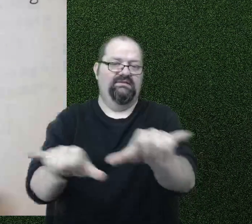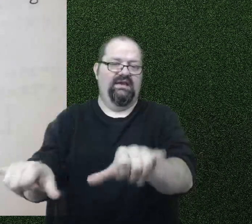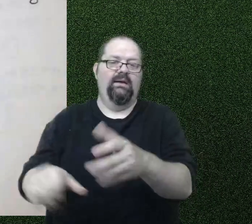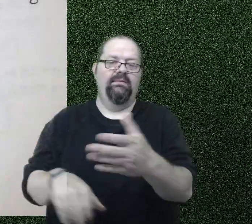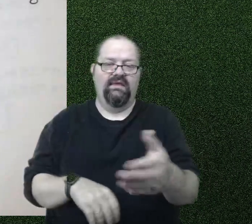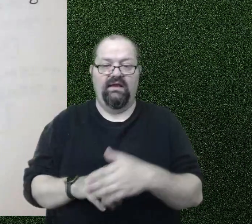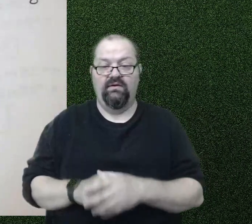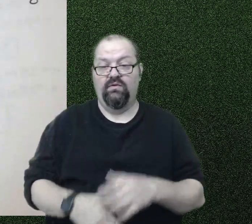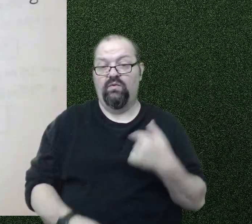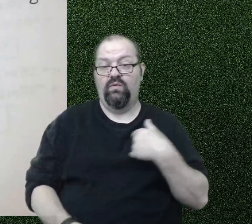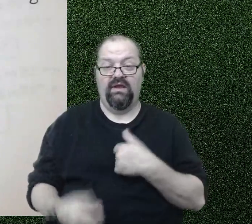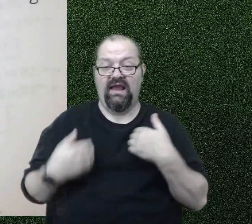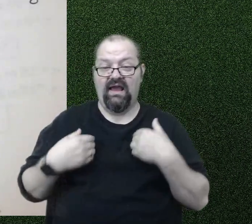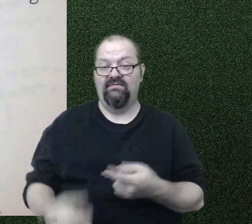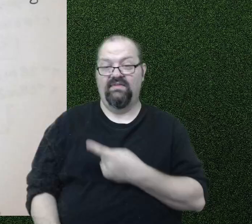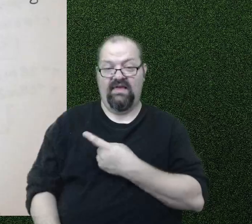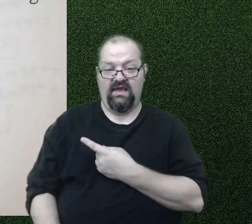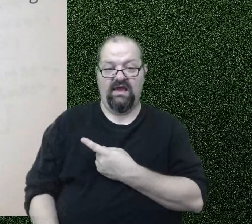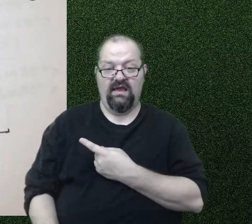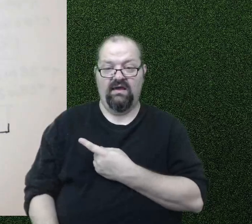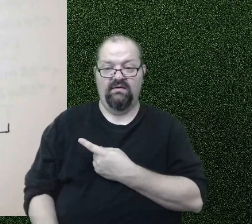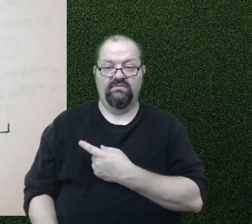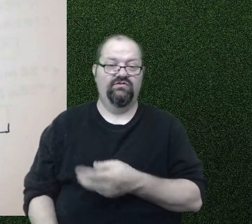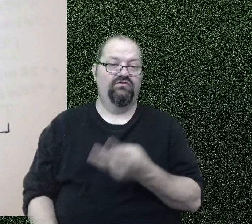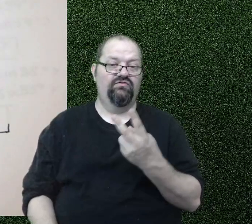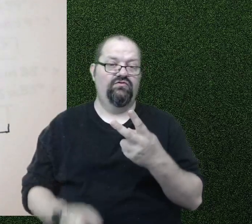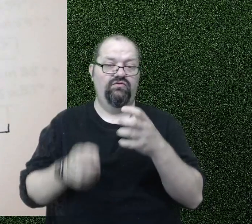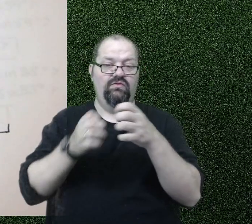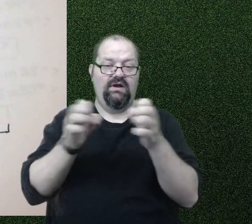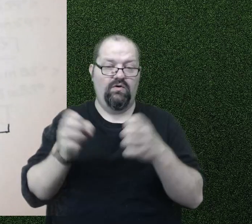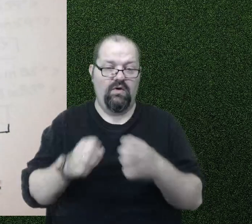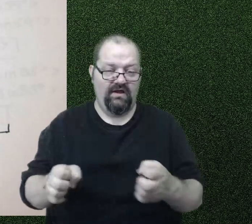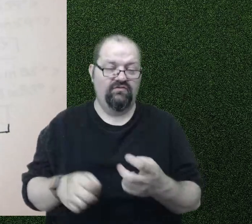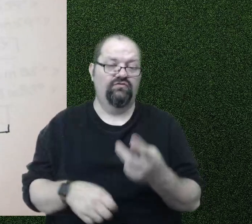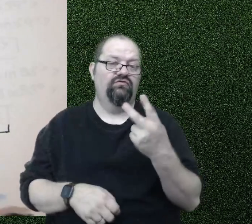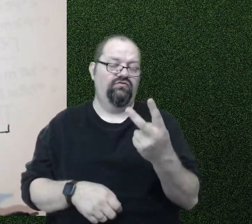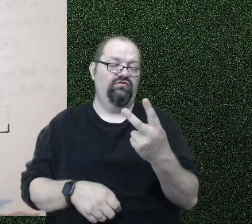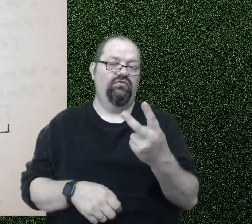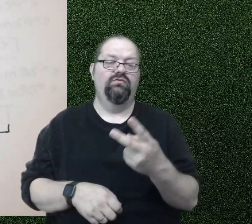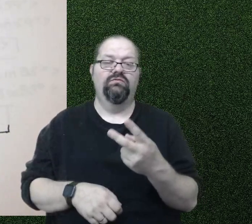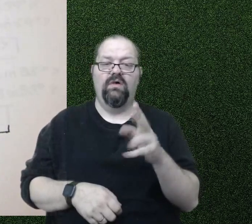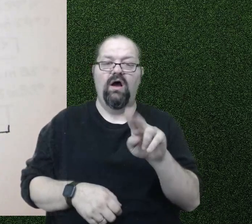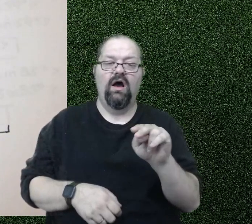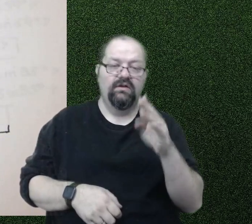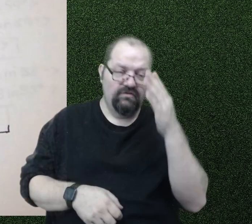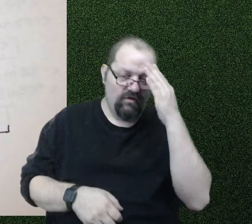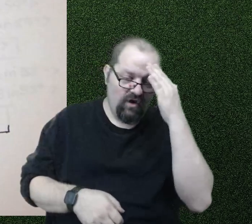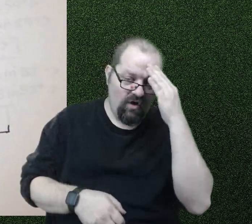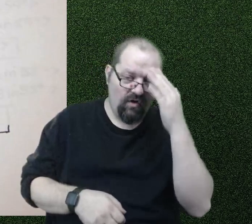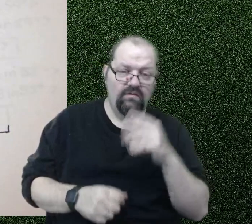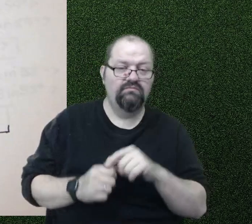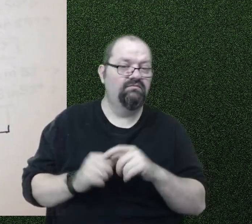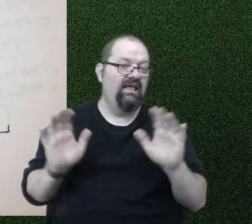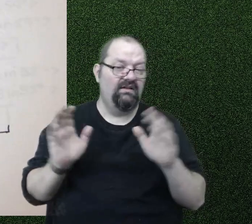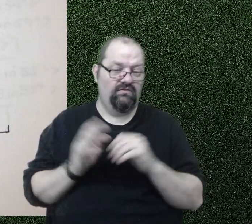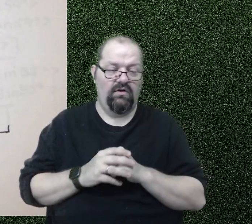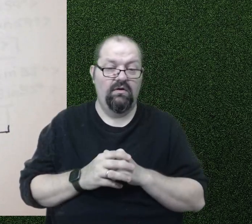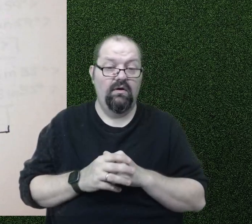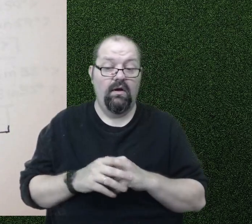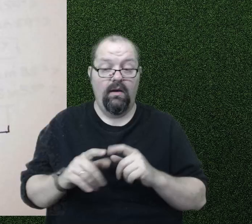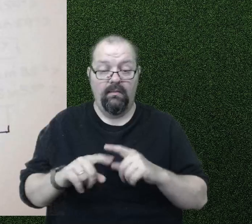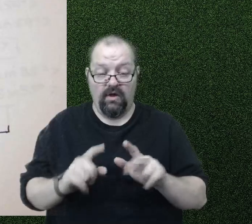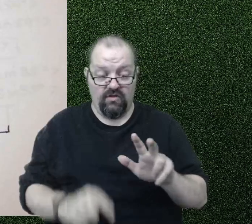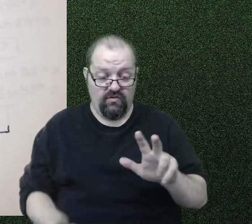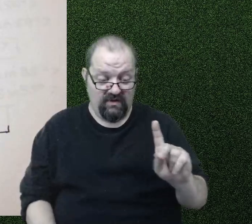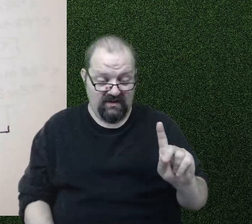had this, 2 equations and 2 unknowns, sum of forces in the x direction and y direction, that's it. Or in